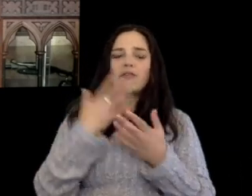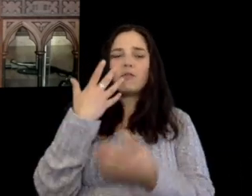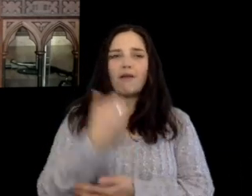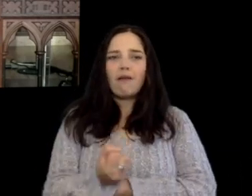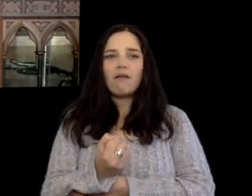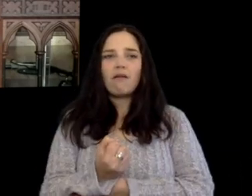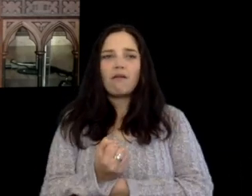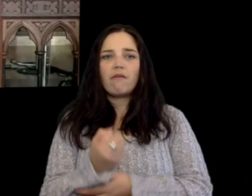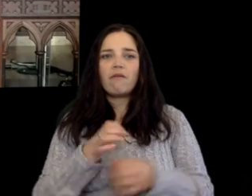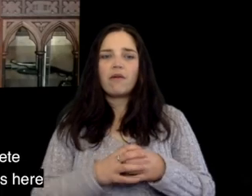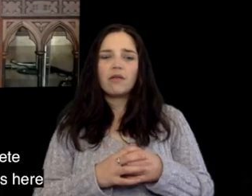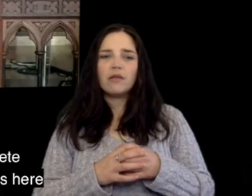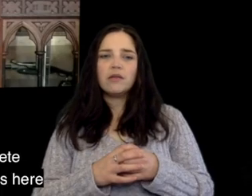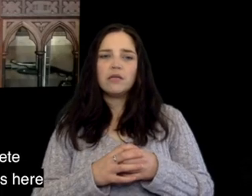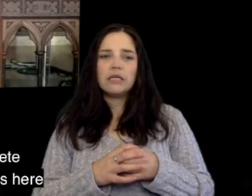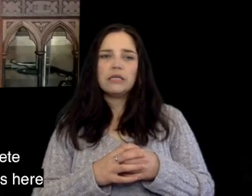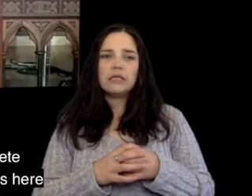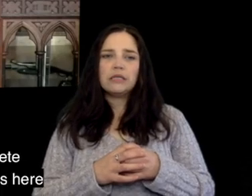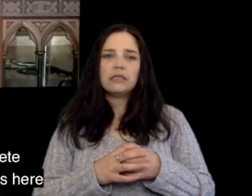got.